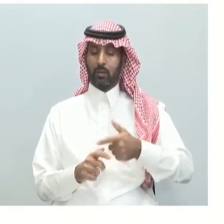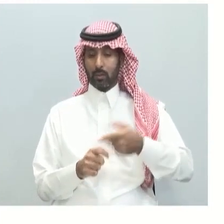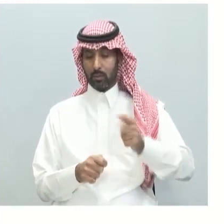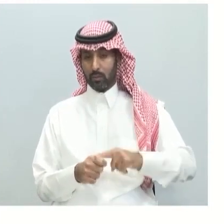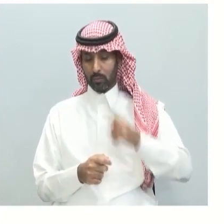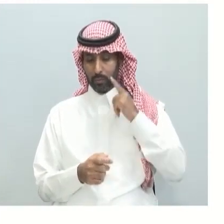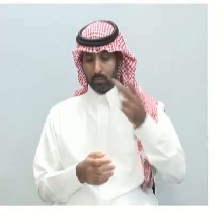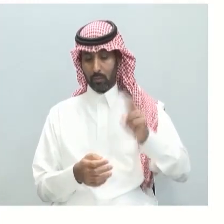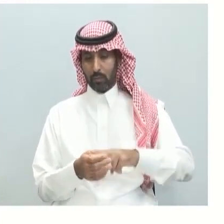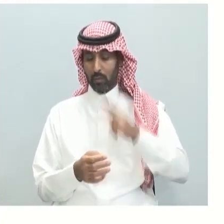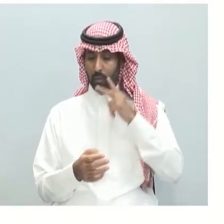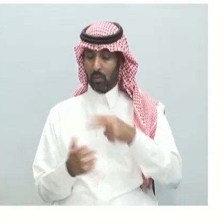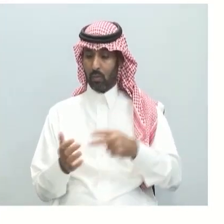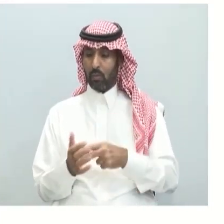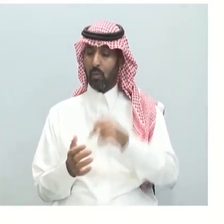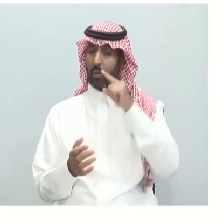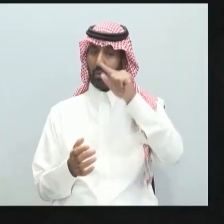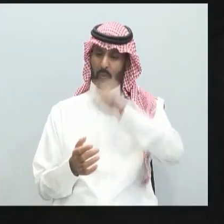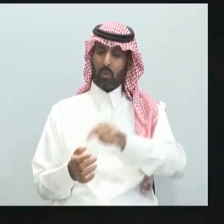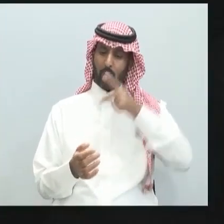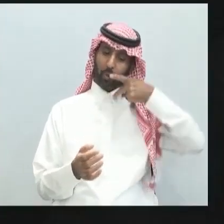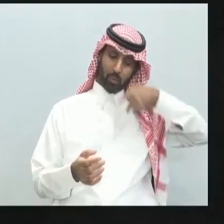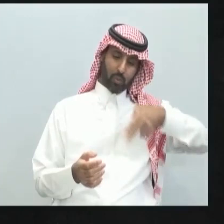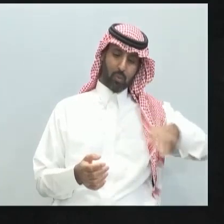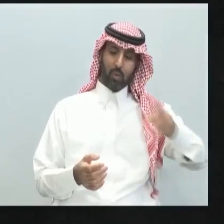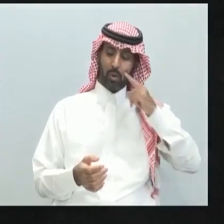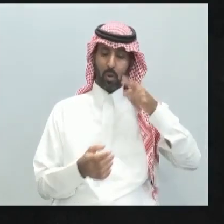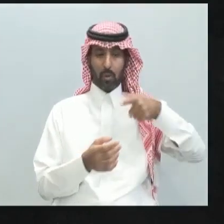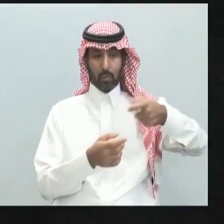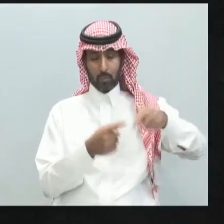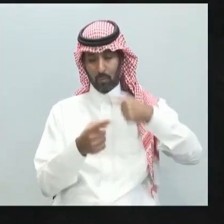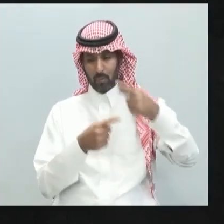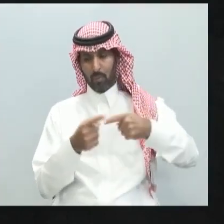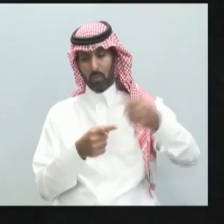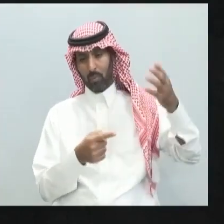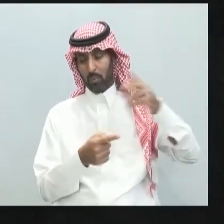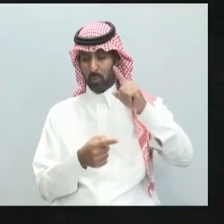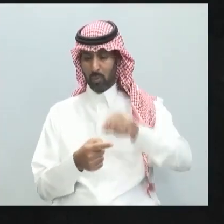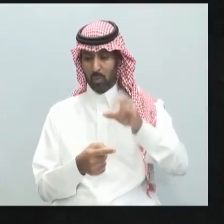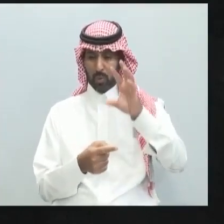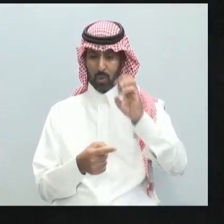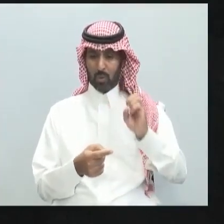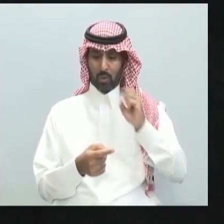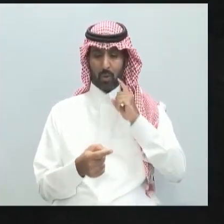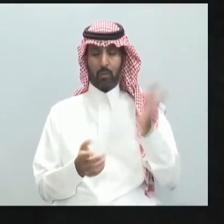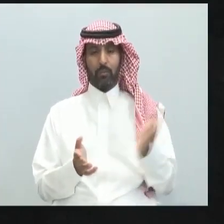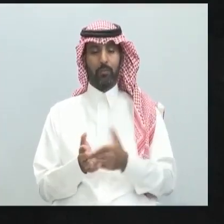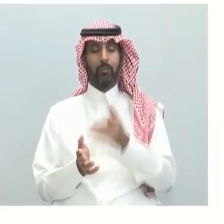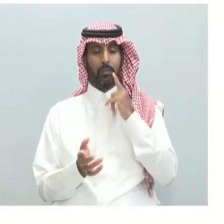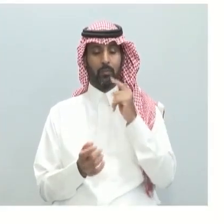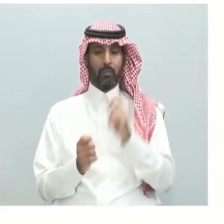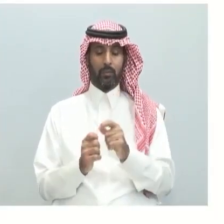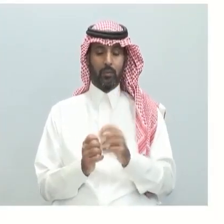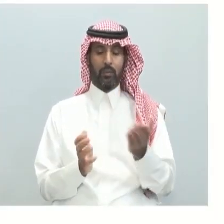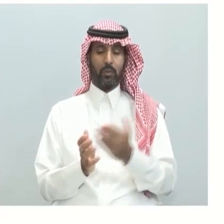of the electricity by turning off the lights or the air conditioner when you leave the room. Steps our local council